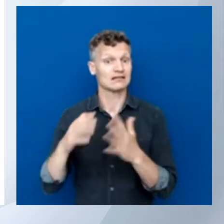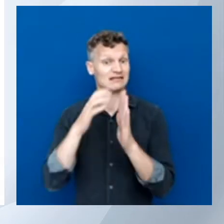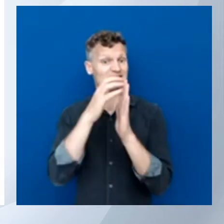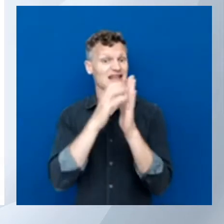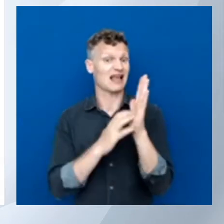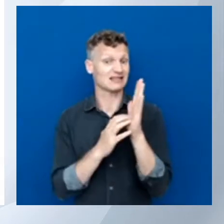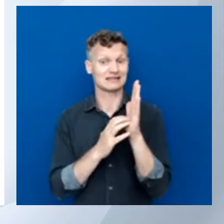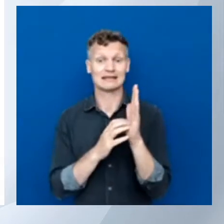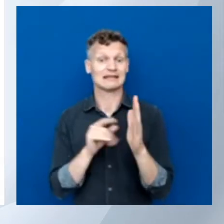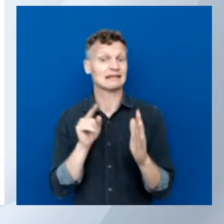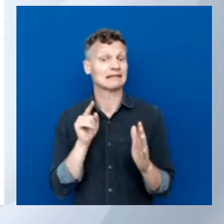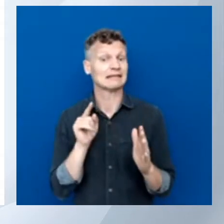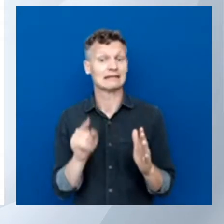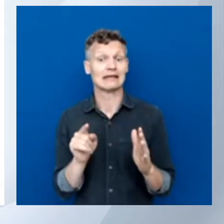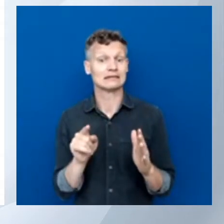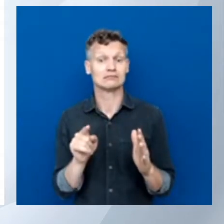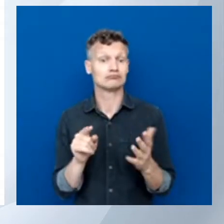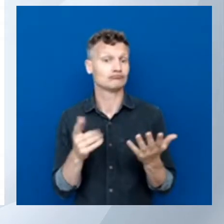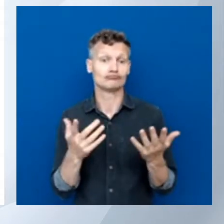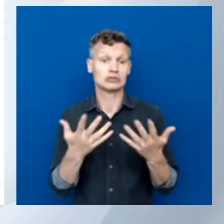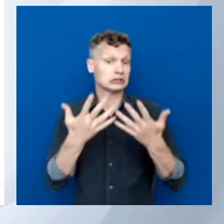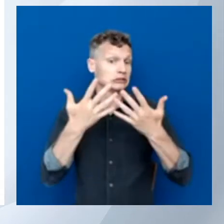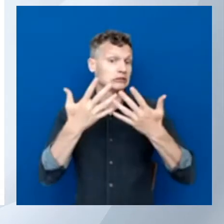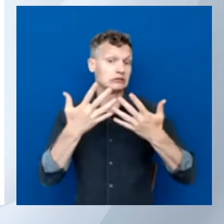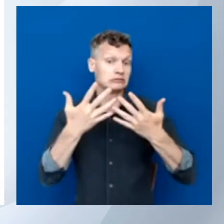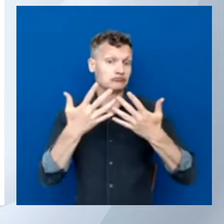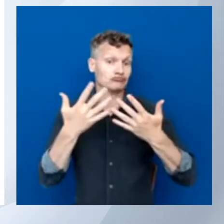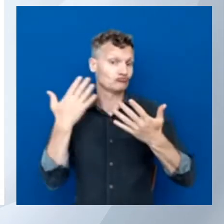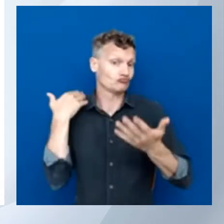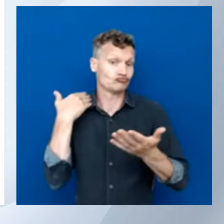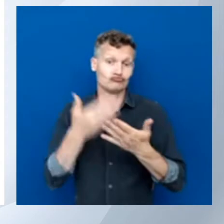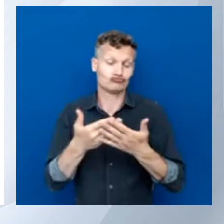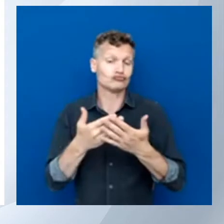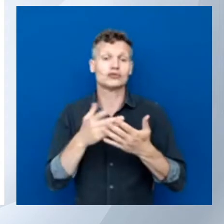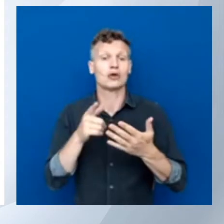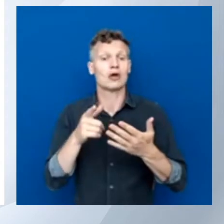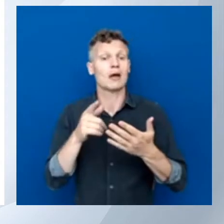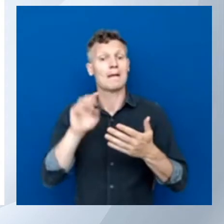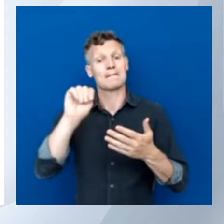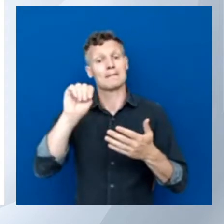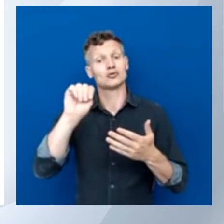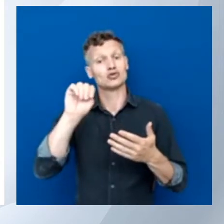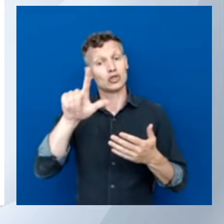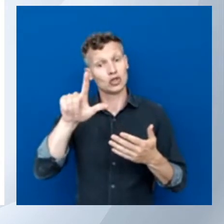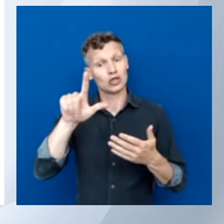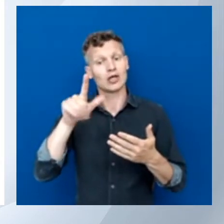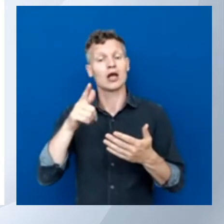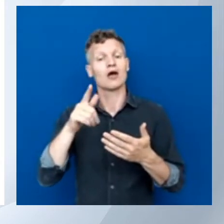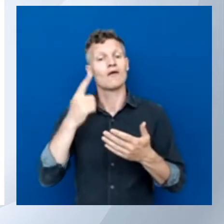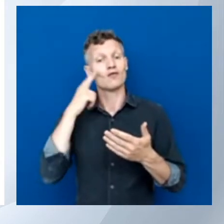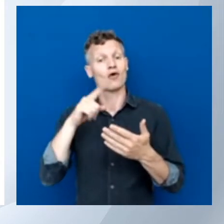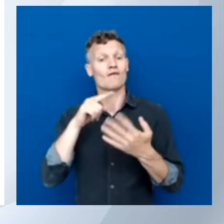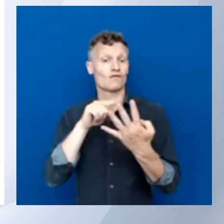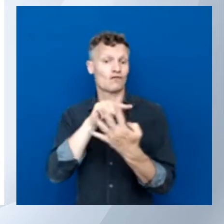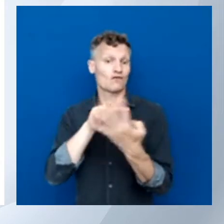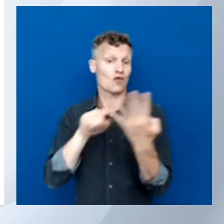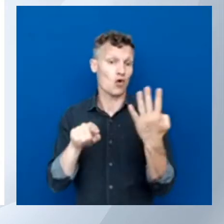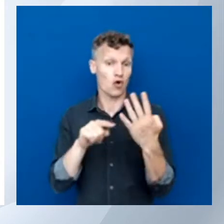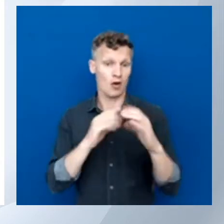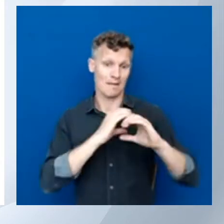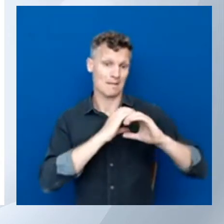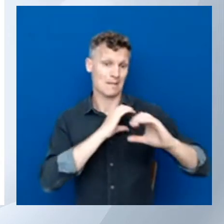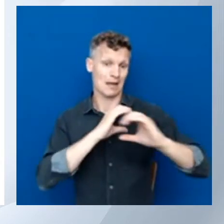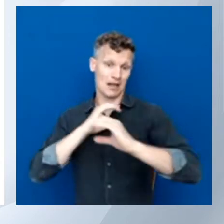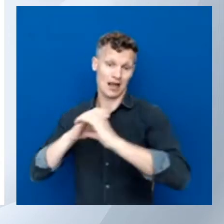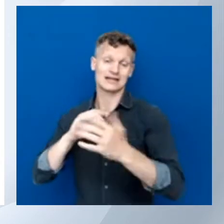used on classical machine learning models and covers the whole pipeline, including text preprocessing,